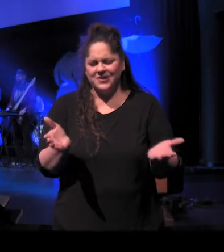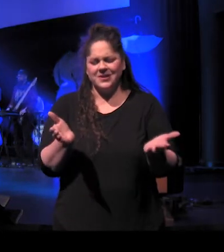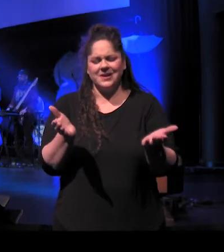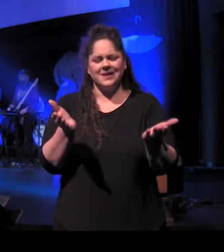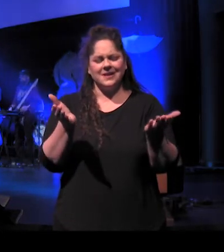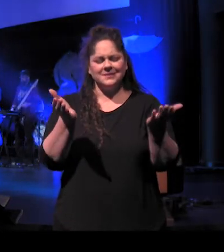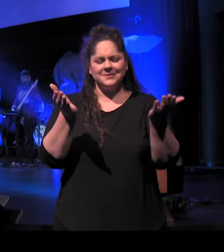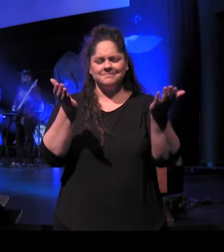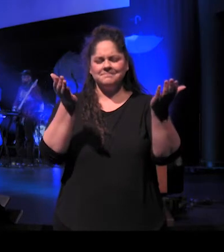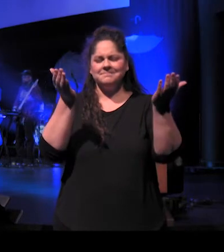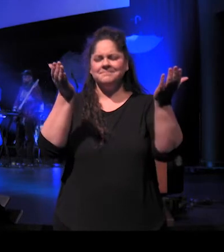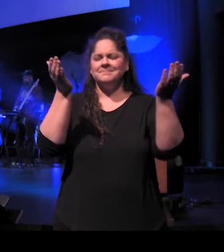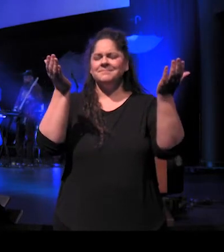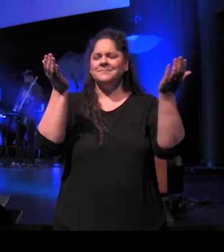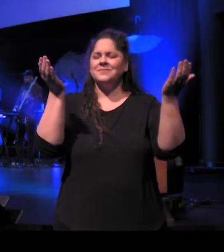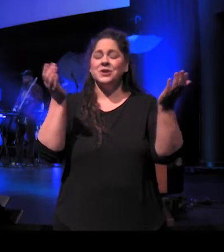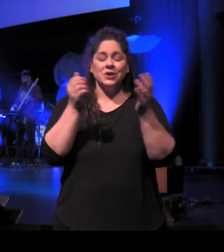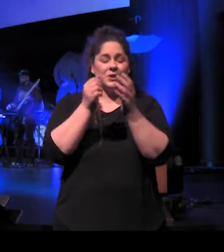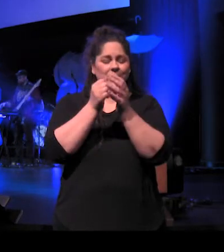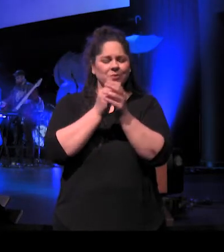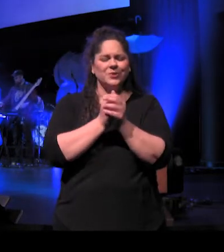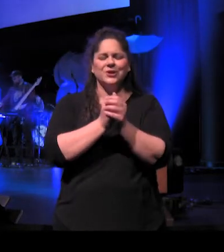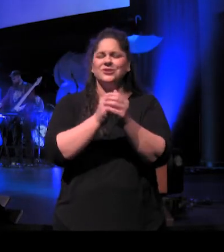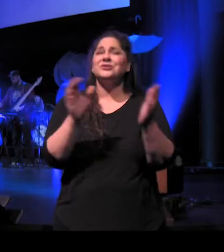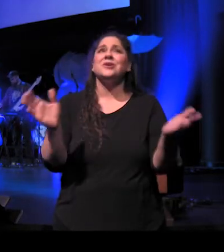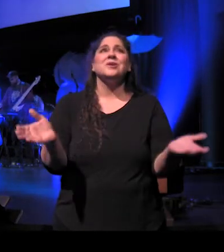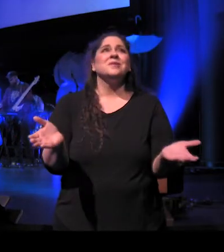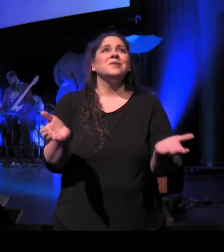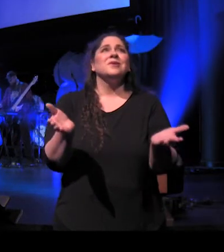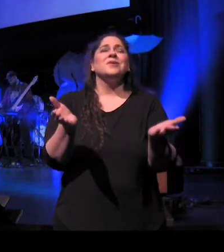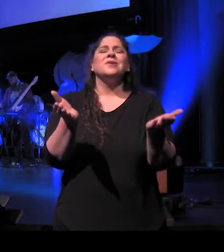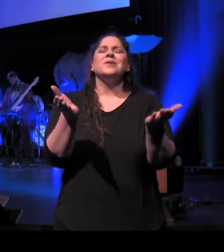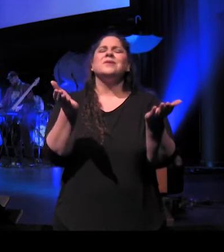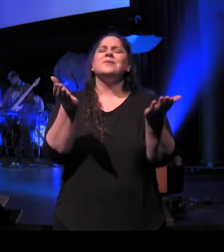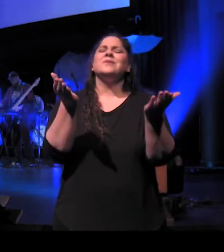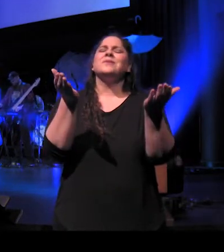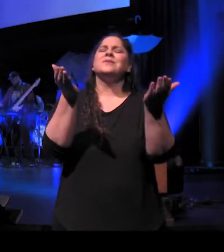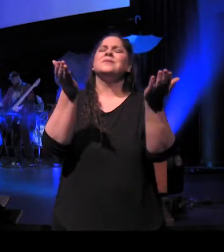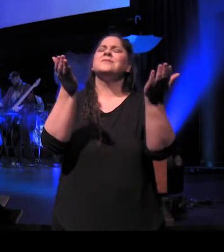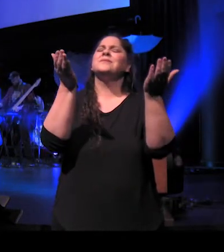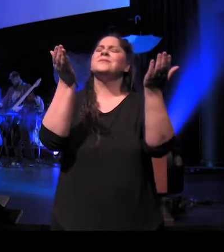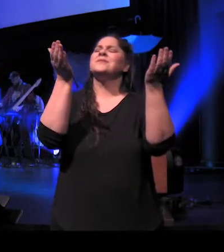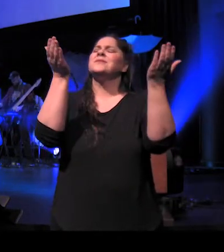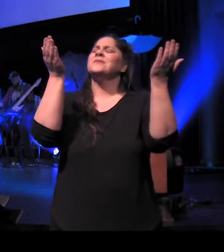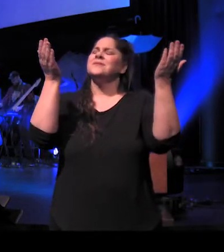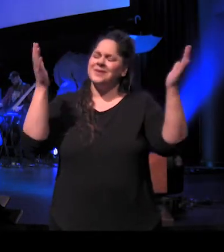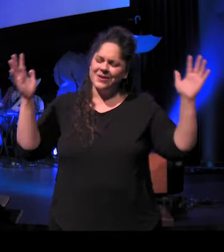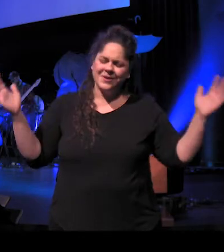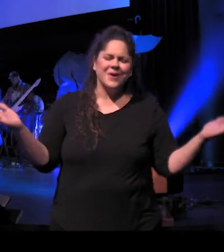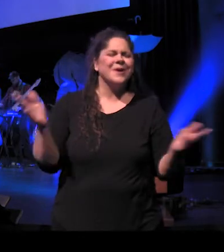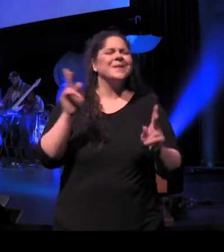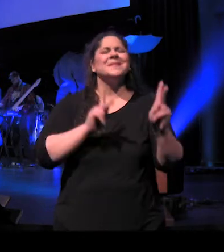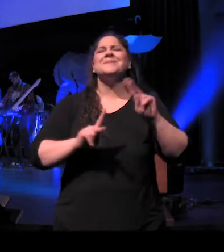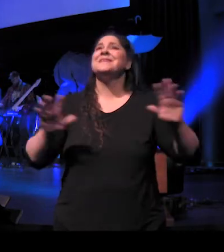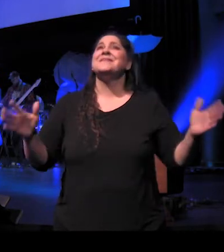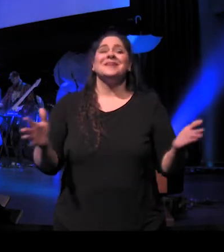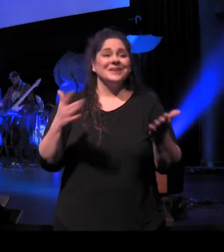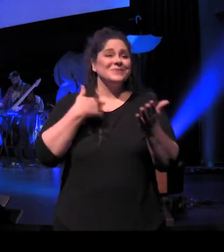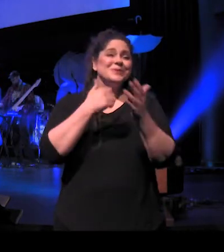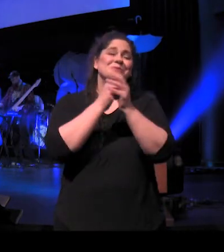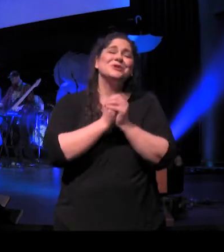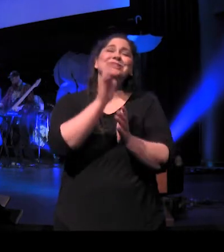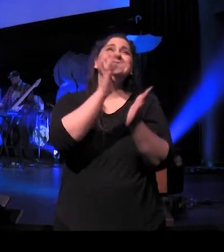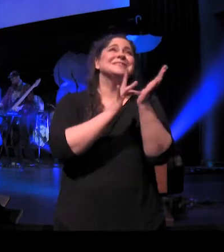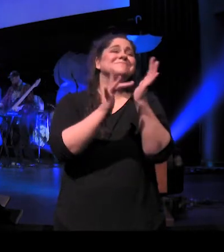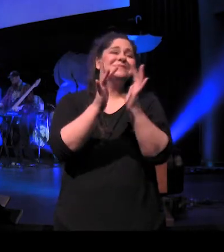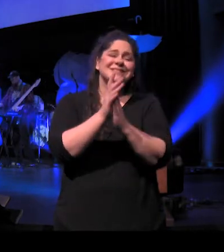True worship rise. Let the worship worshipers arise. Come on, can we worship Jesus